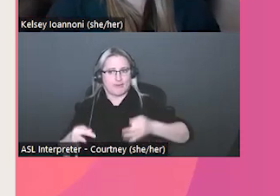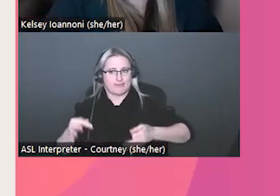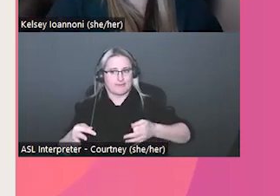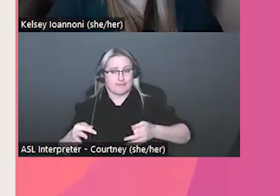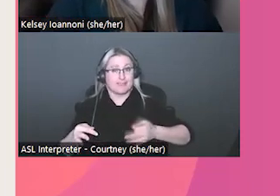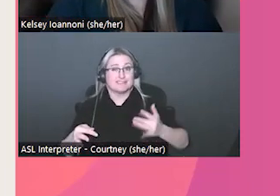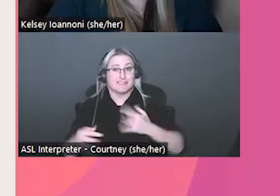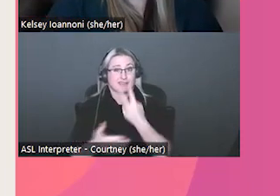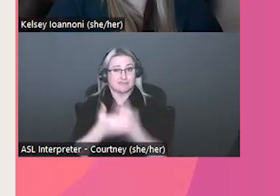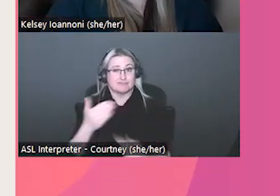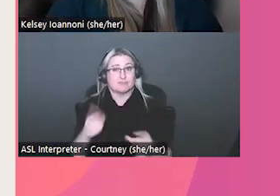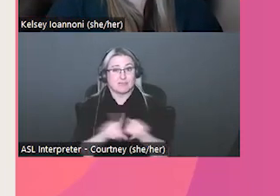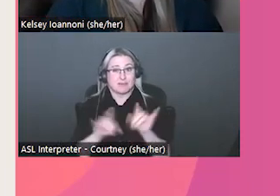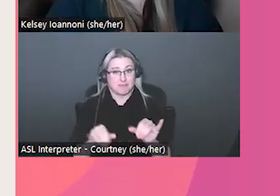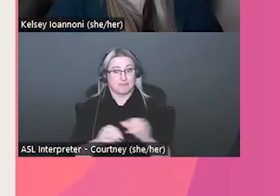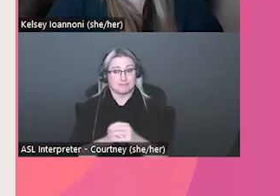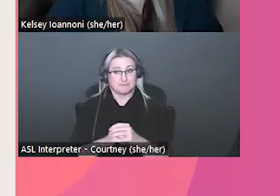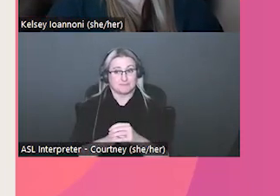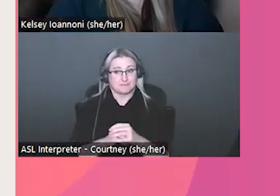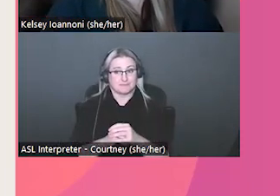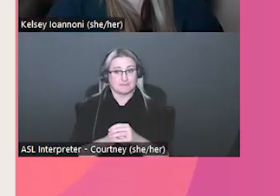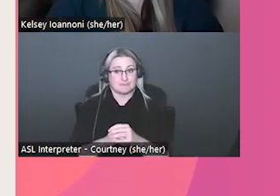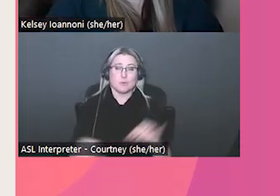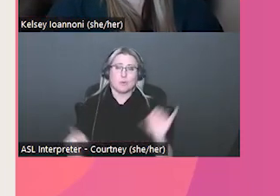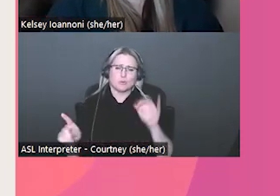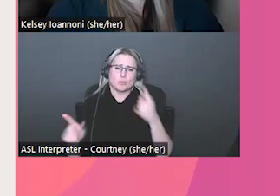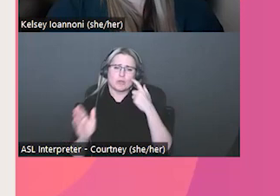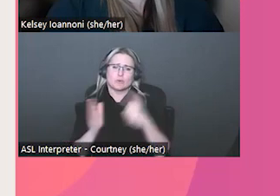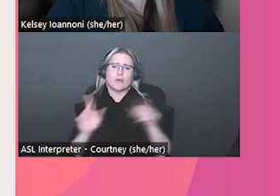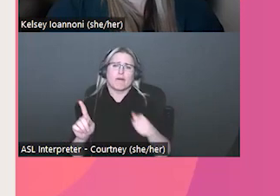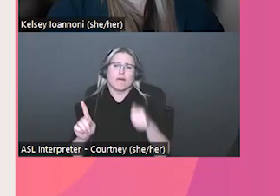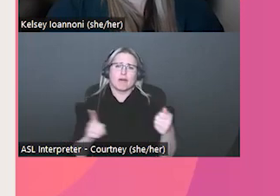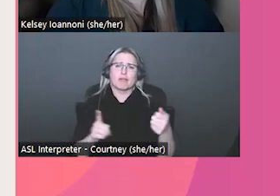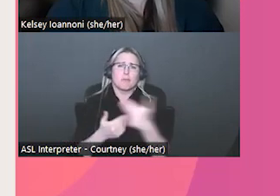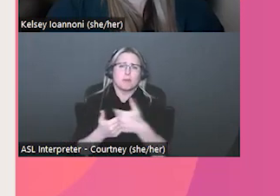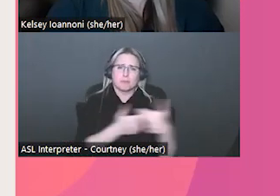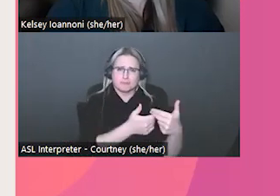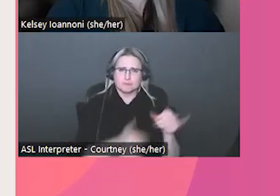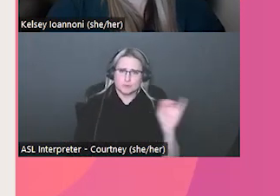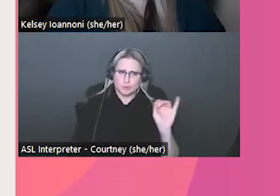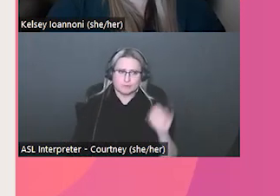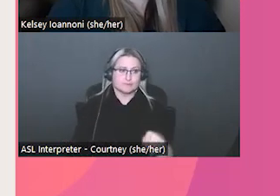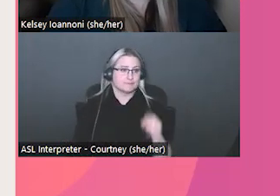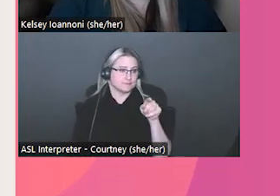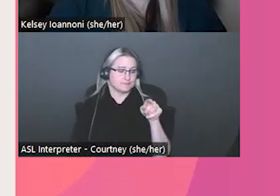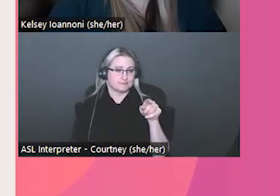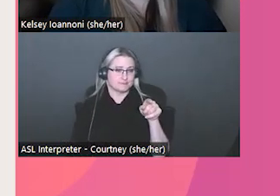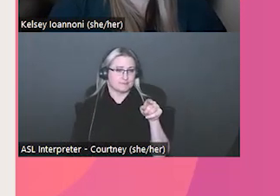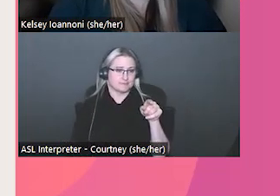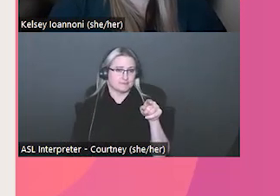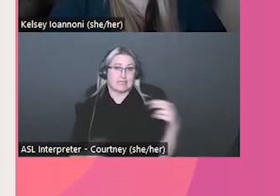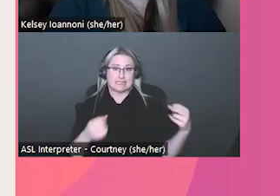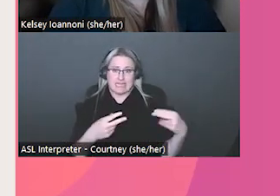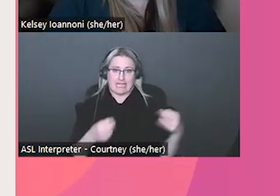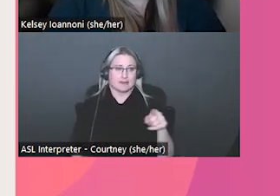things together. And this was a common theme with other participants as well. So for example, on the slides, I share with